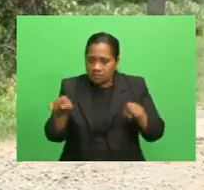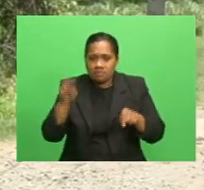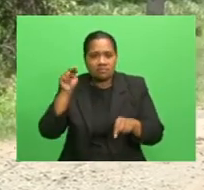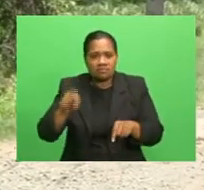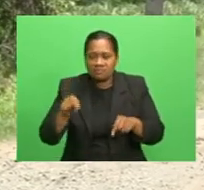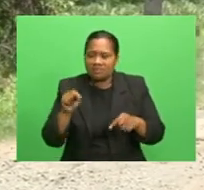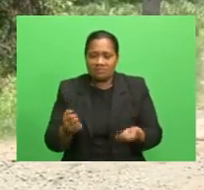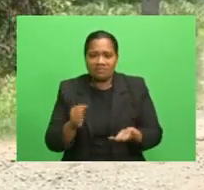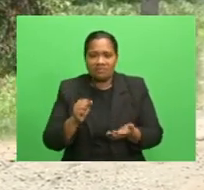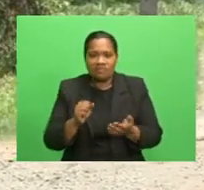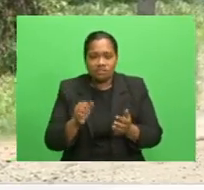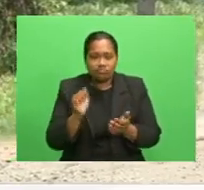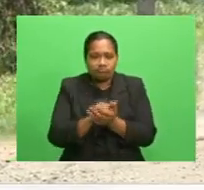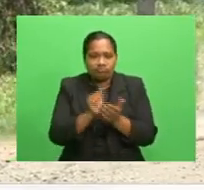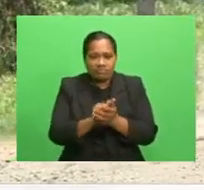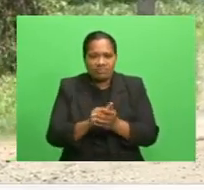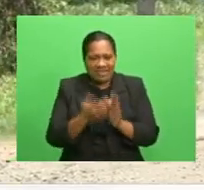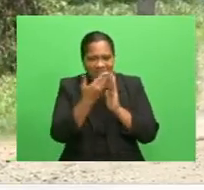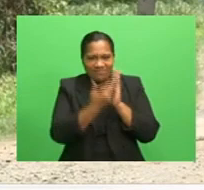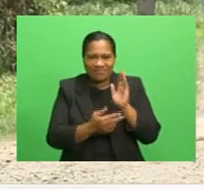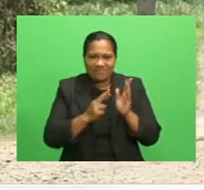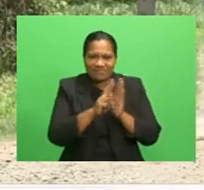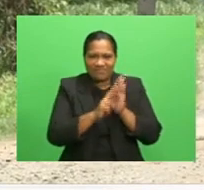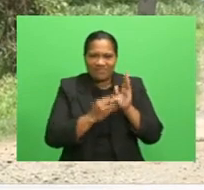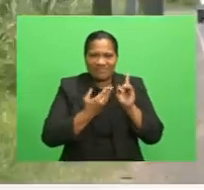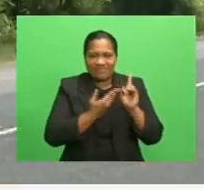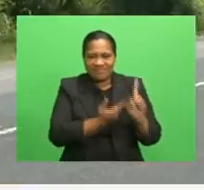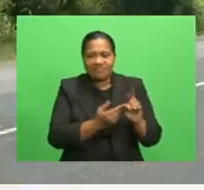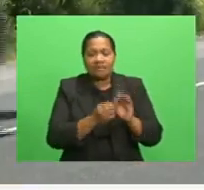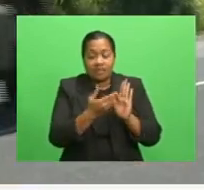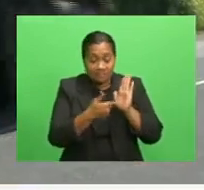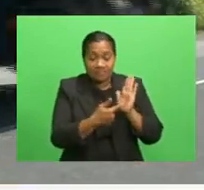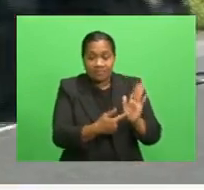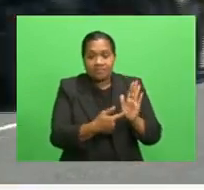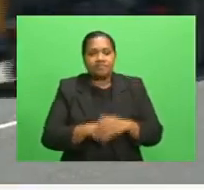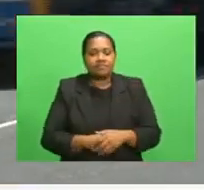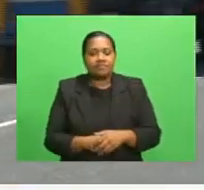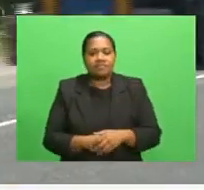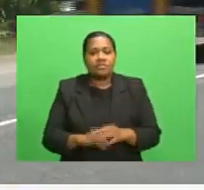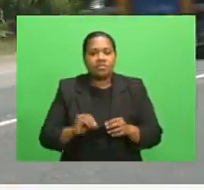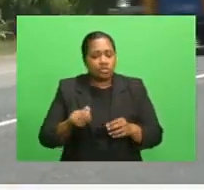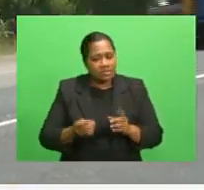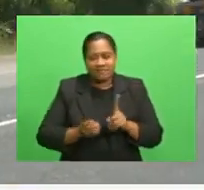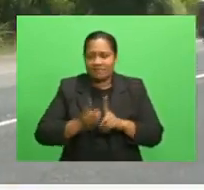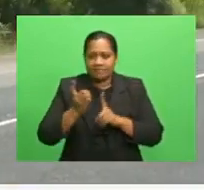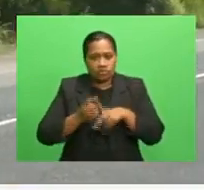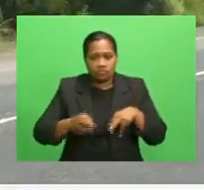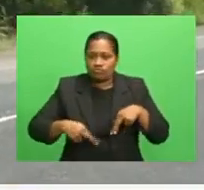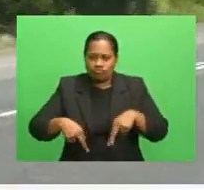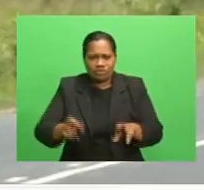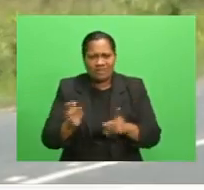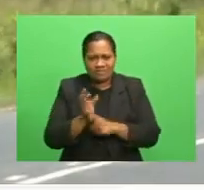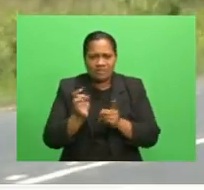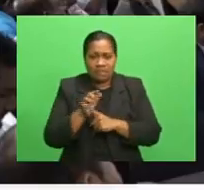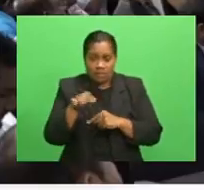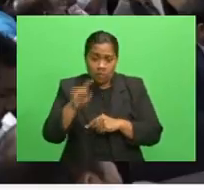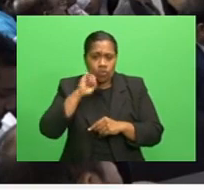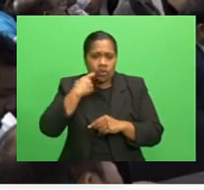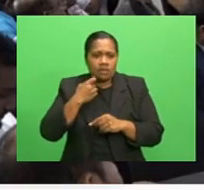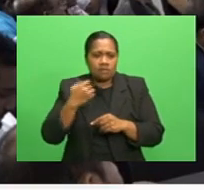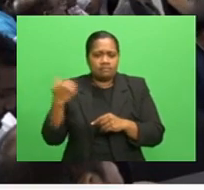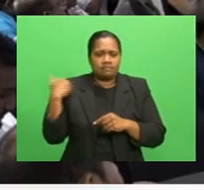Syed Kayum says the Lautoka Nandi 4-lane road is critical and developers not doing their part will affect the project and taxpayers' funds.